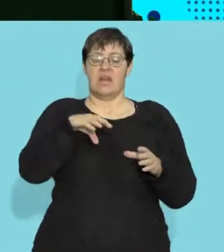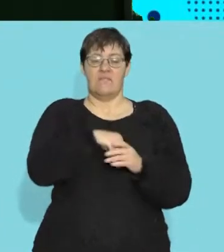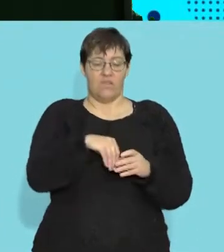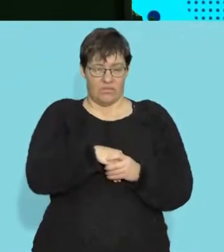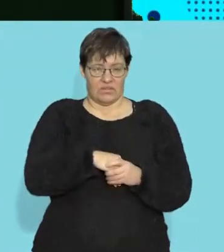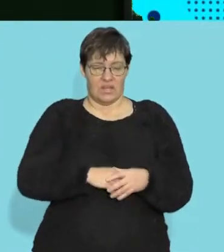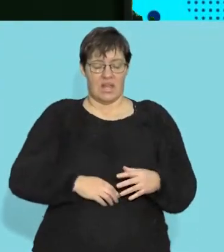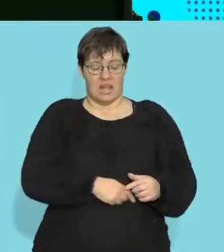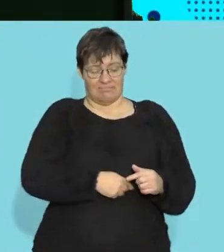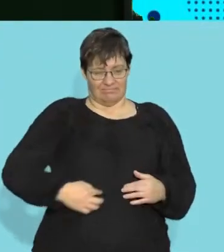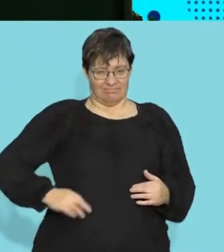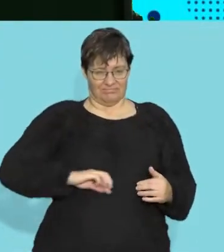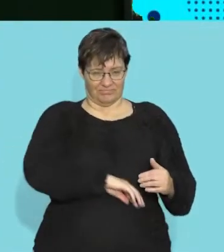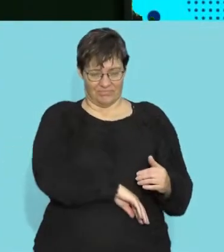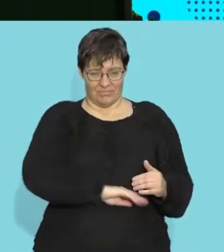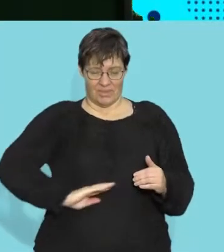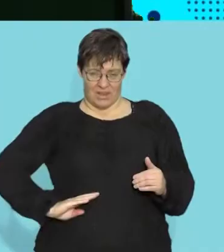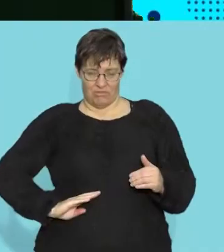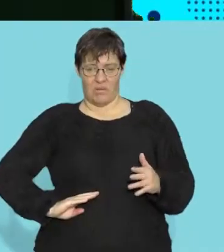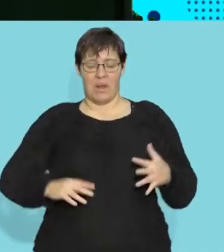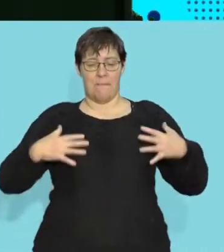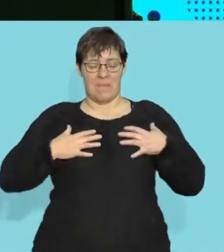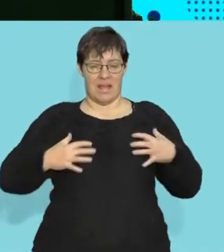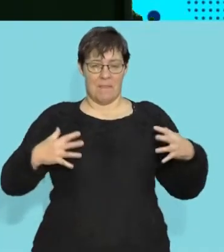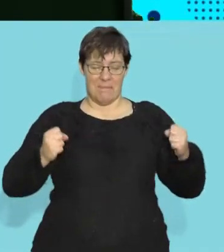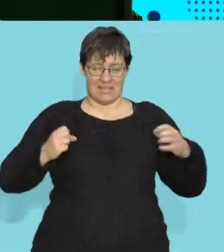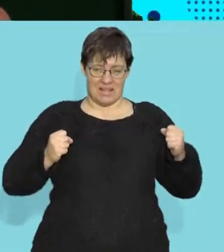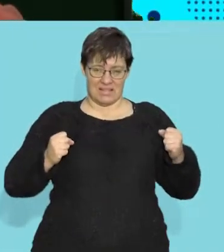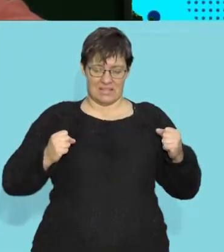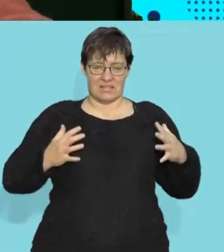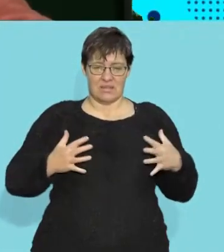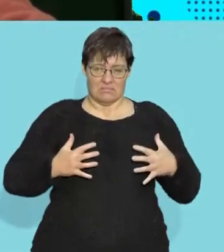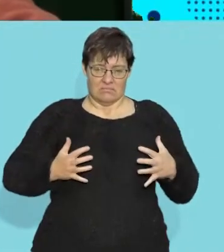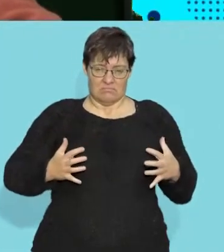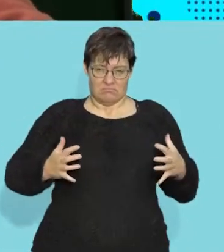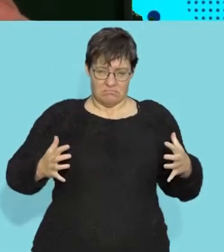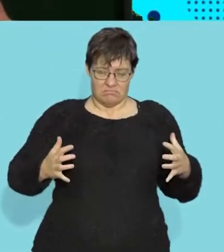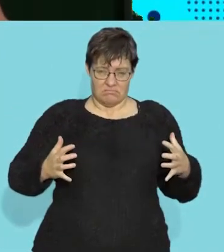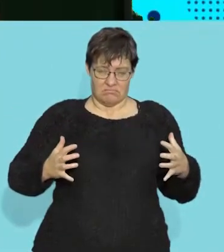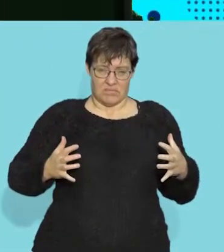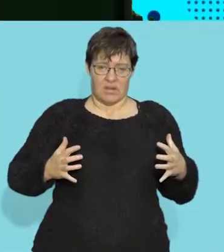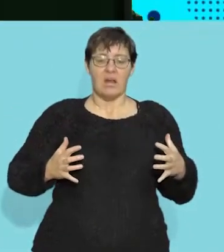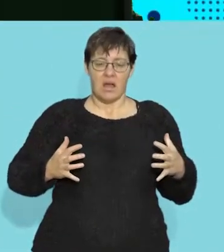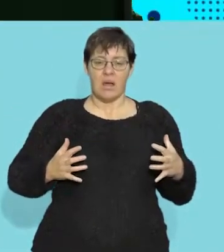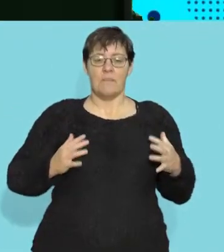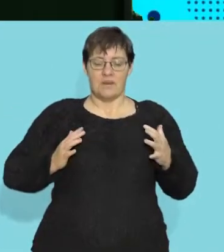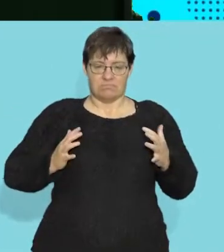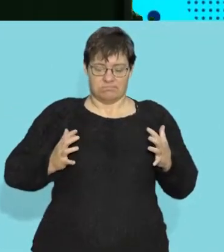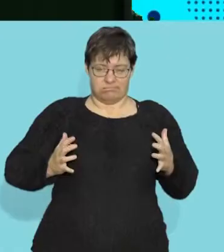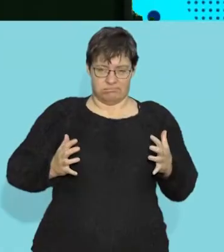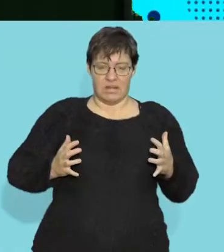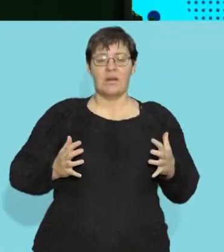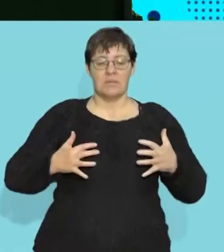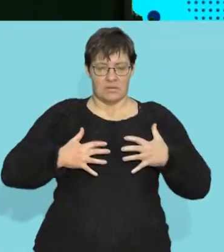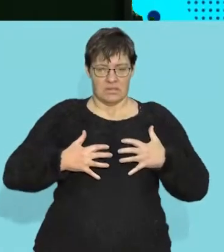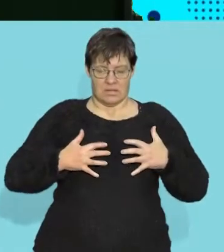involved? Our diaphragm, the muscles that moved down, and our intercostal muscles that moved out with our rib cage so